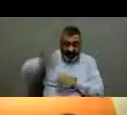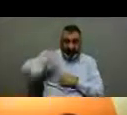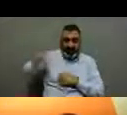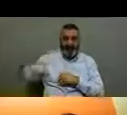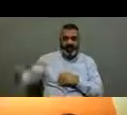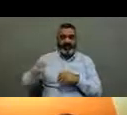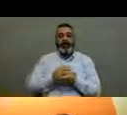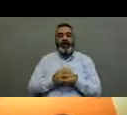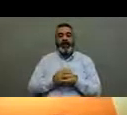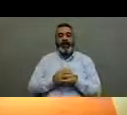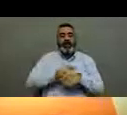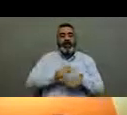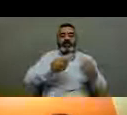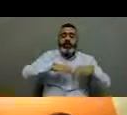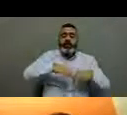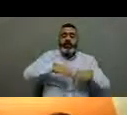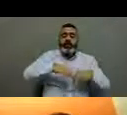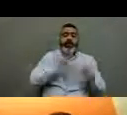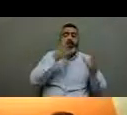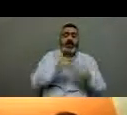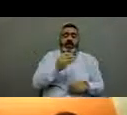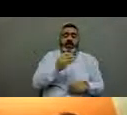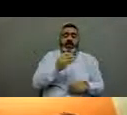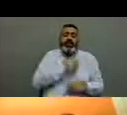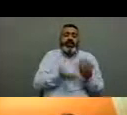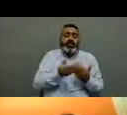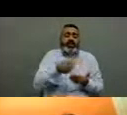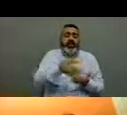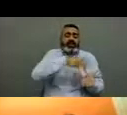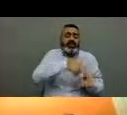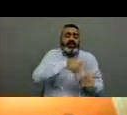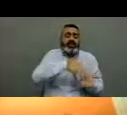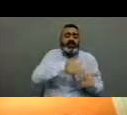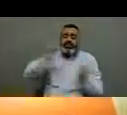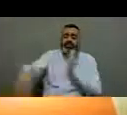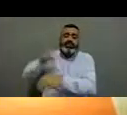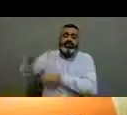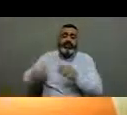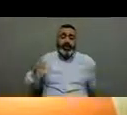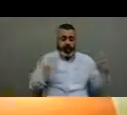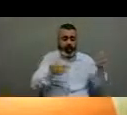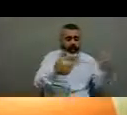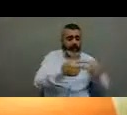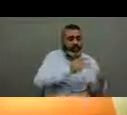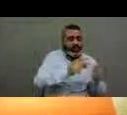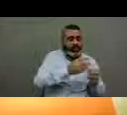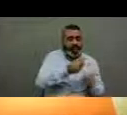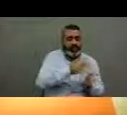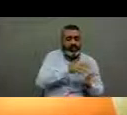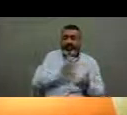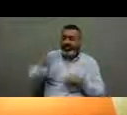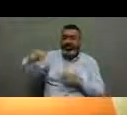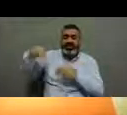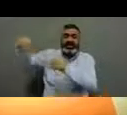wheelchair users get together and form registered charities. Every quarter they have a collection there. Upturn helmets are left in pubs